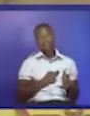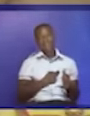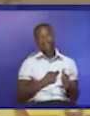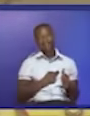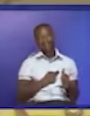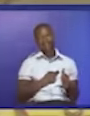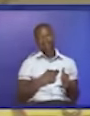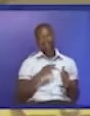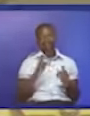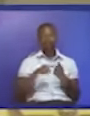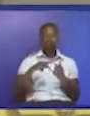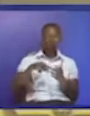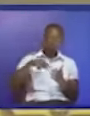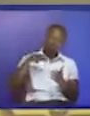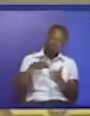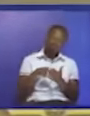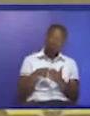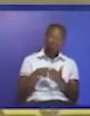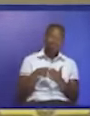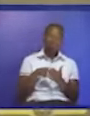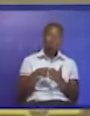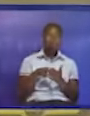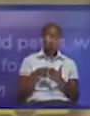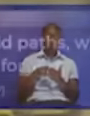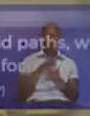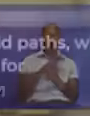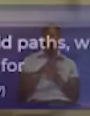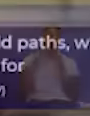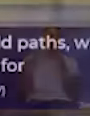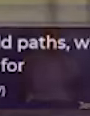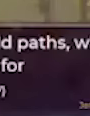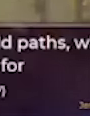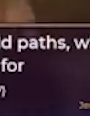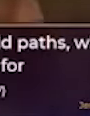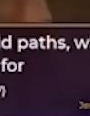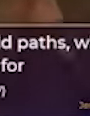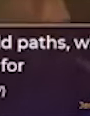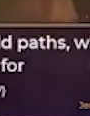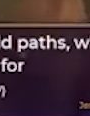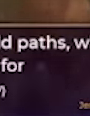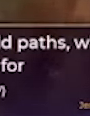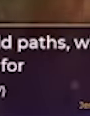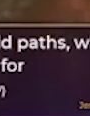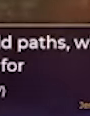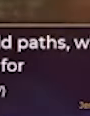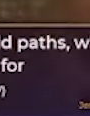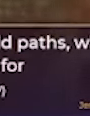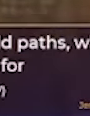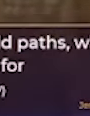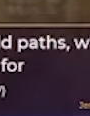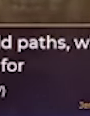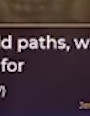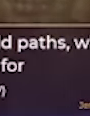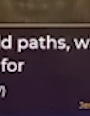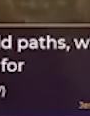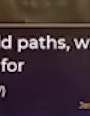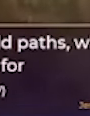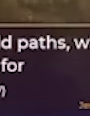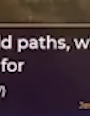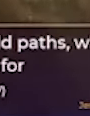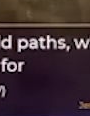to stand in the ways and see and ask for the old